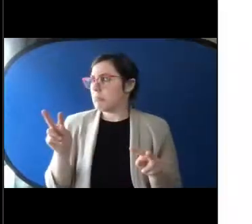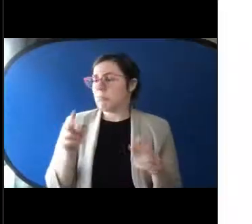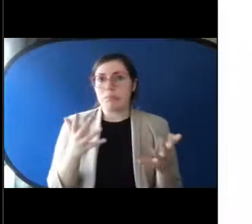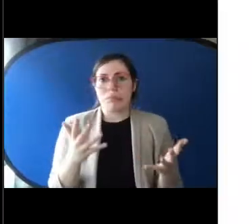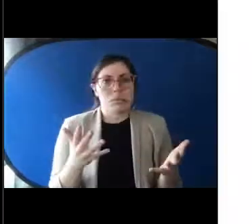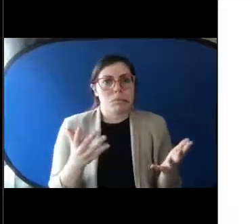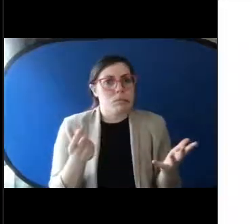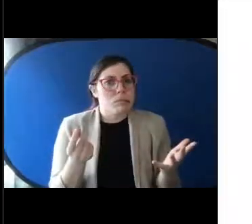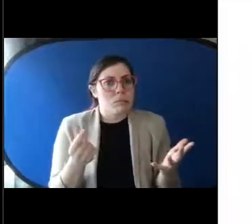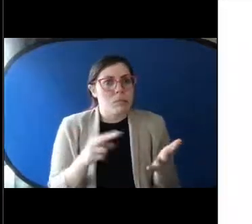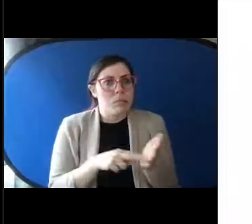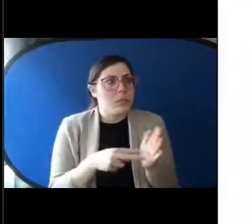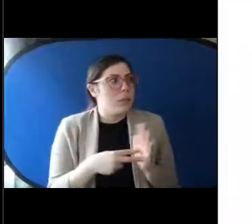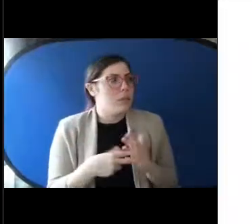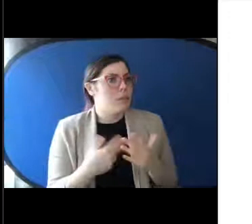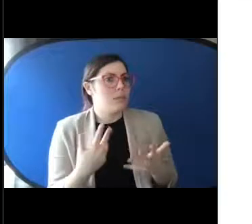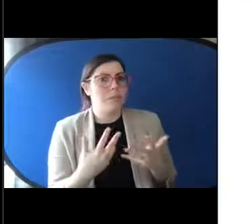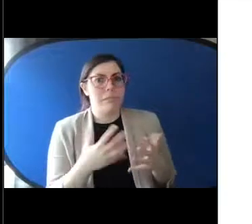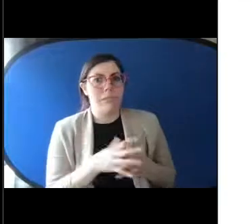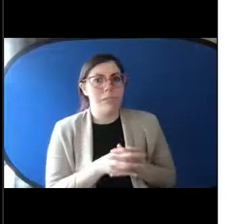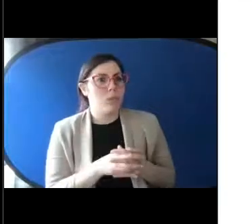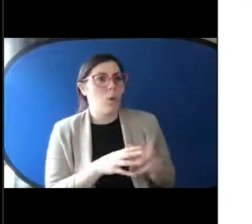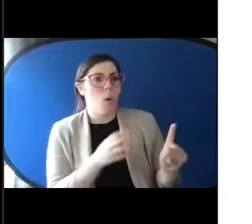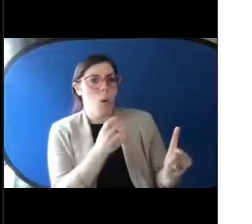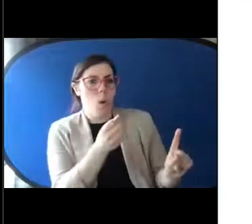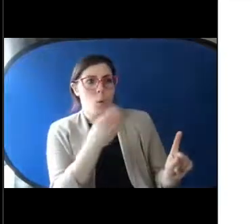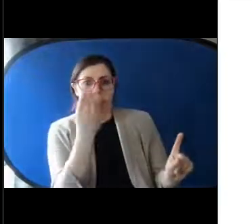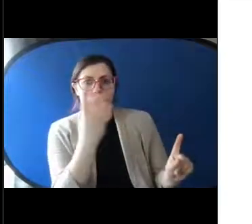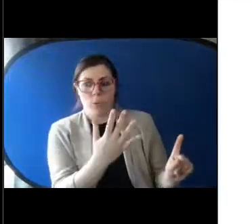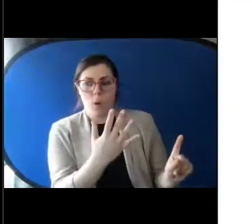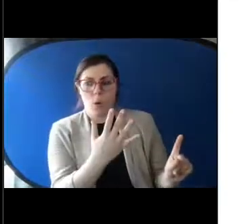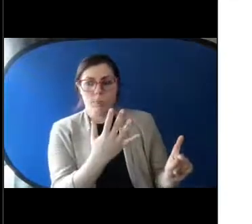said, well, we'll get back to you.